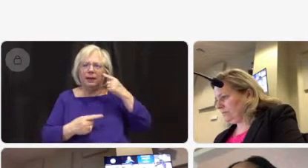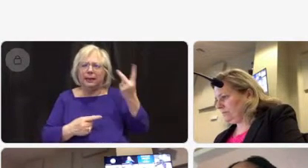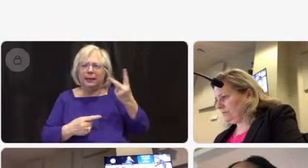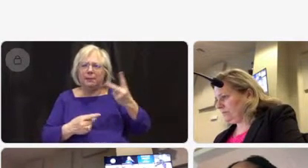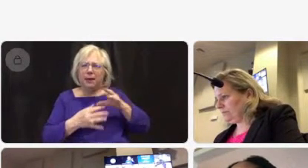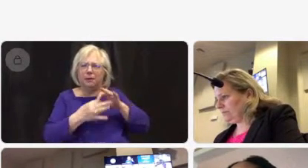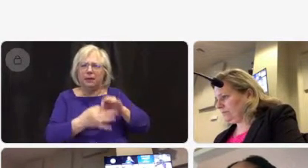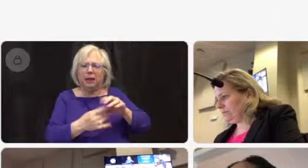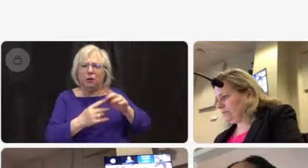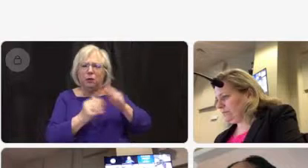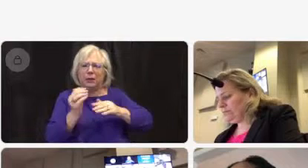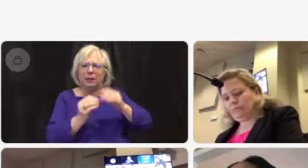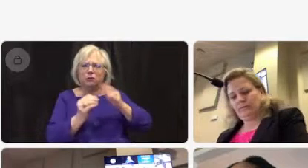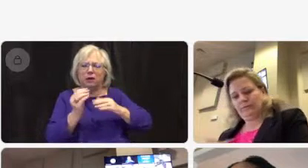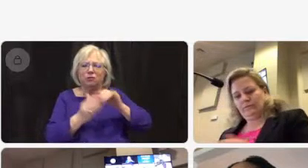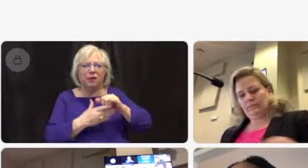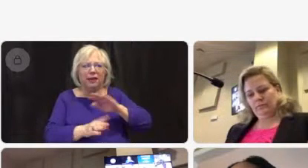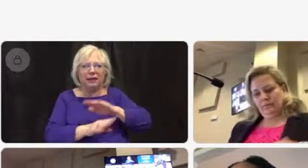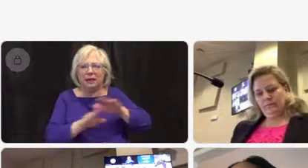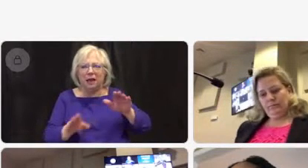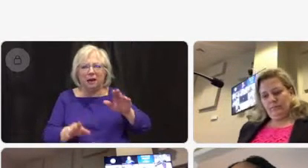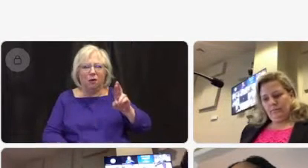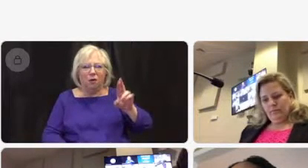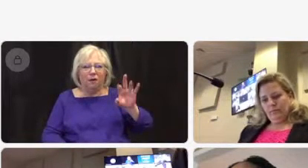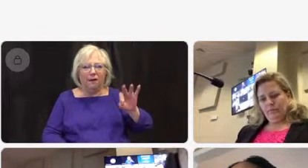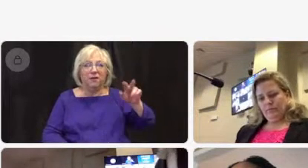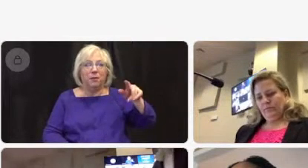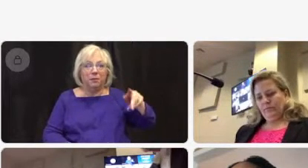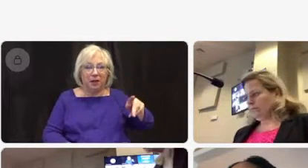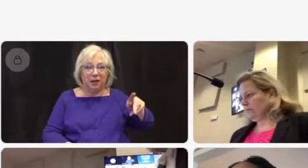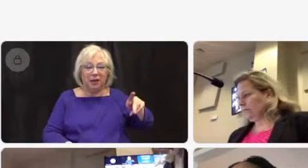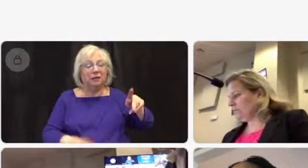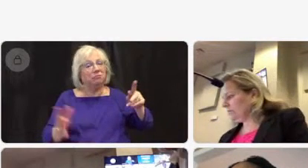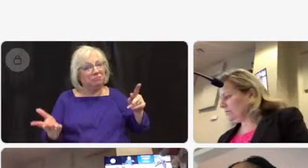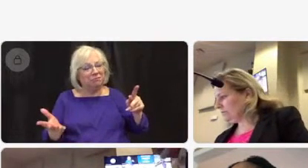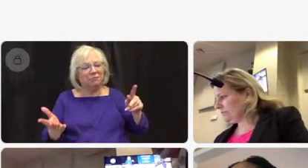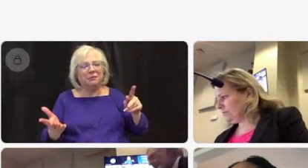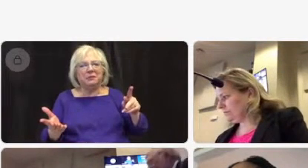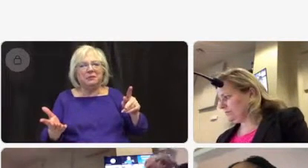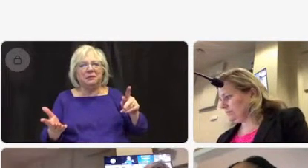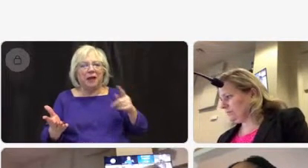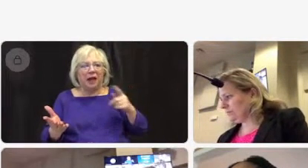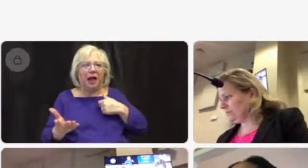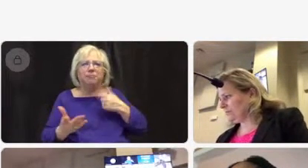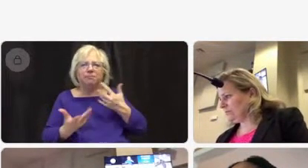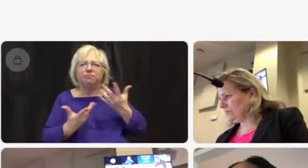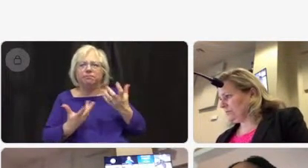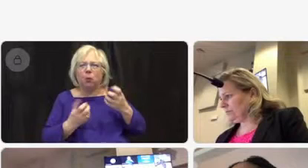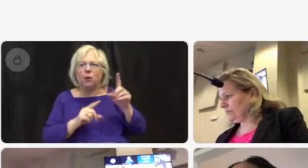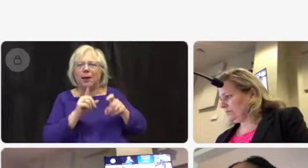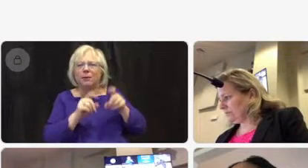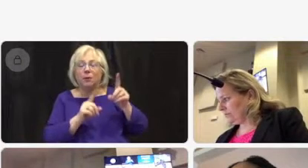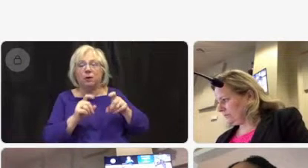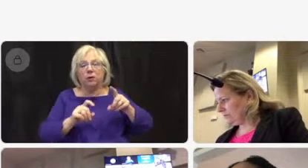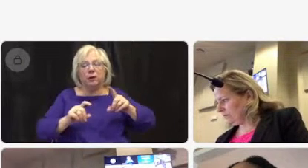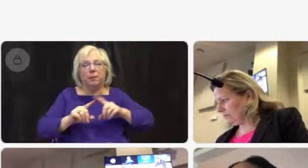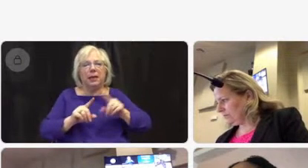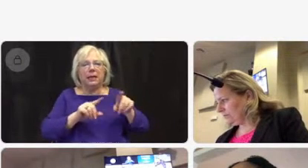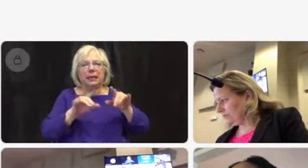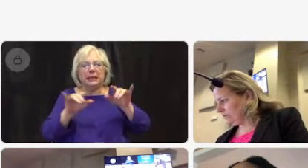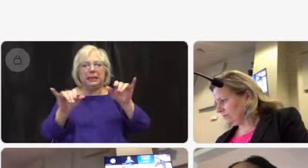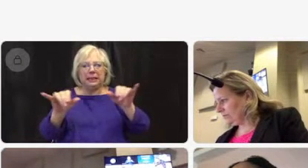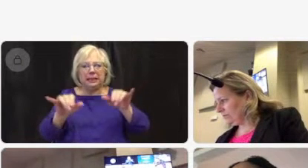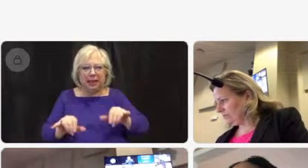an not an RFP, that I just have some questions about it. And is that the same issue on